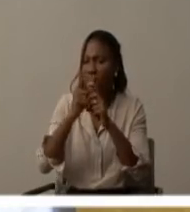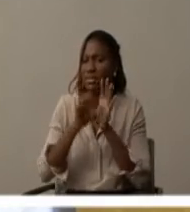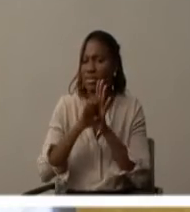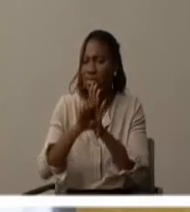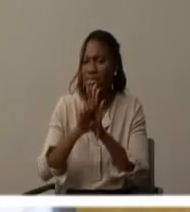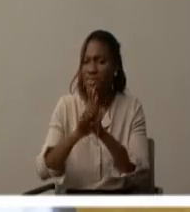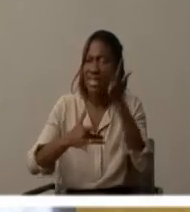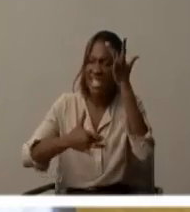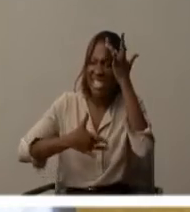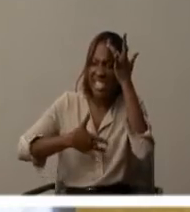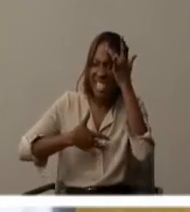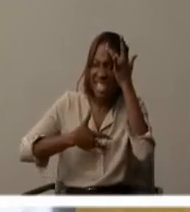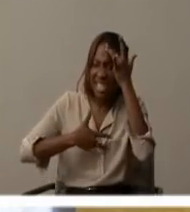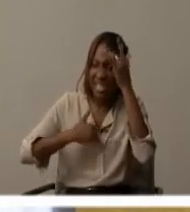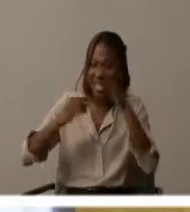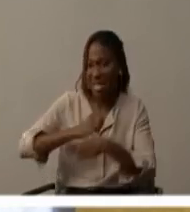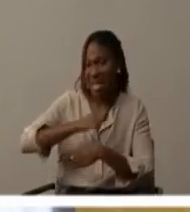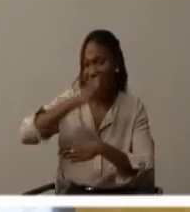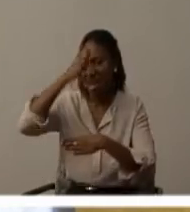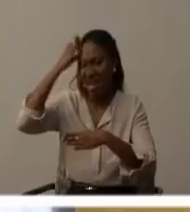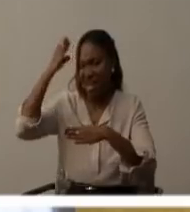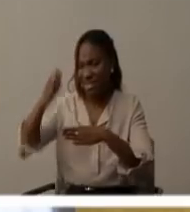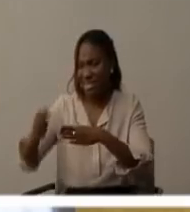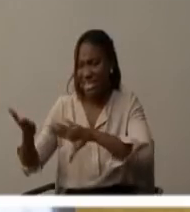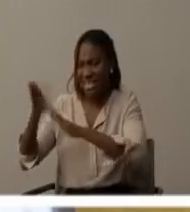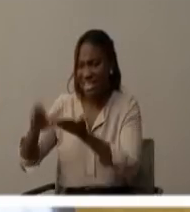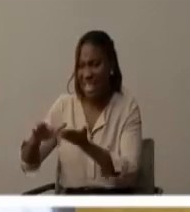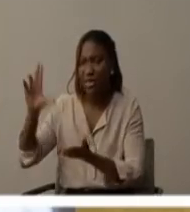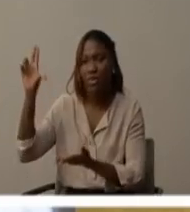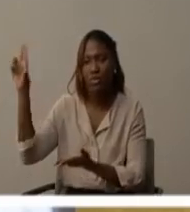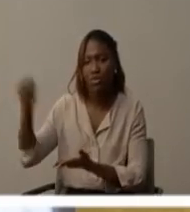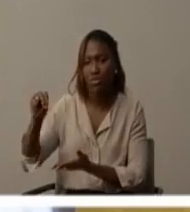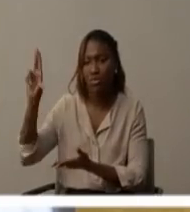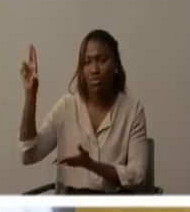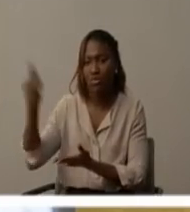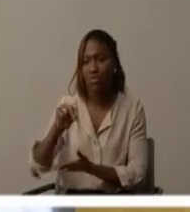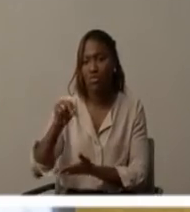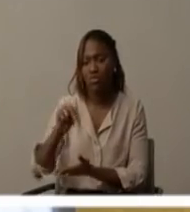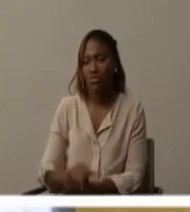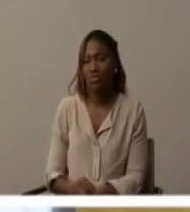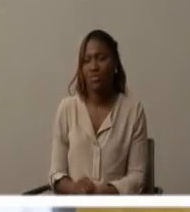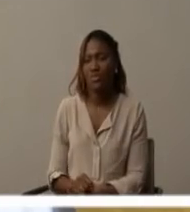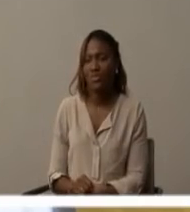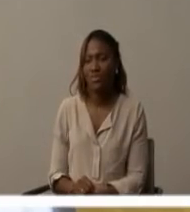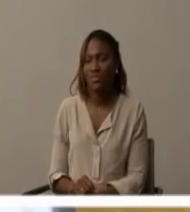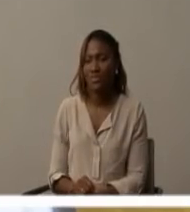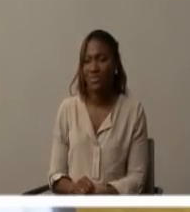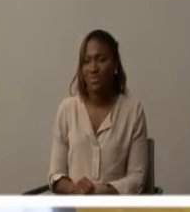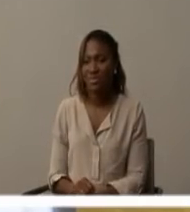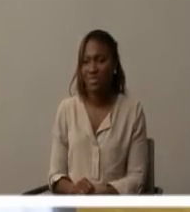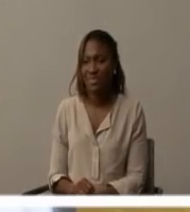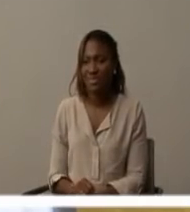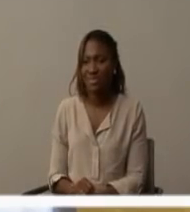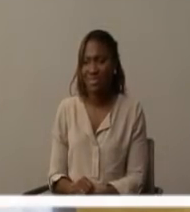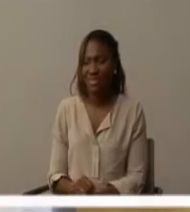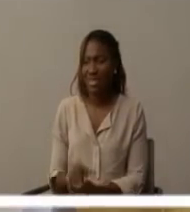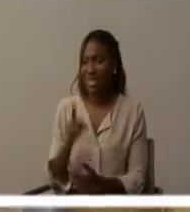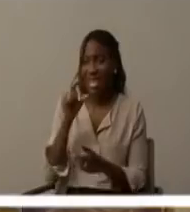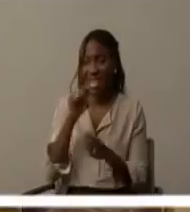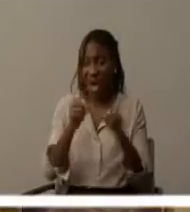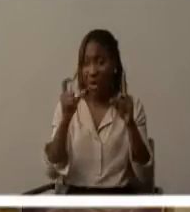Say it with me. "This sickness will not end in death." Now, that's the most